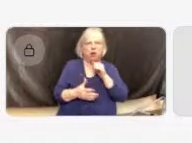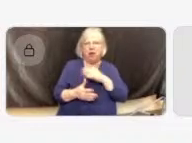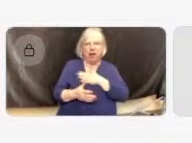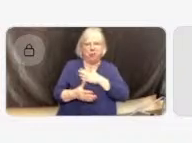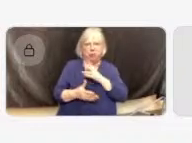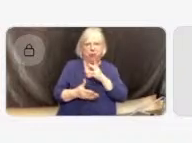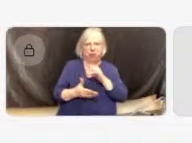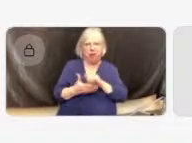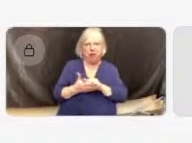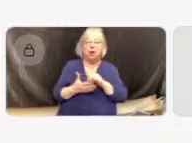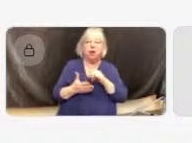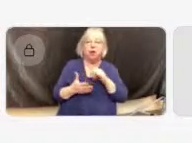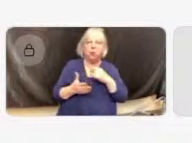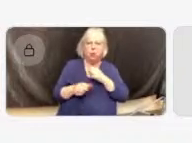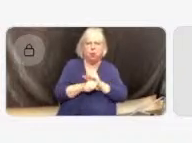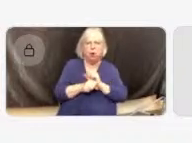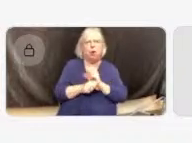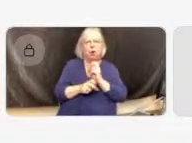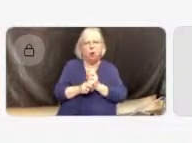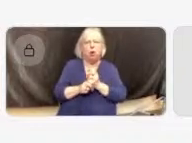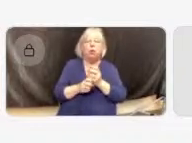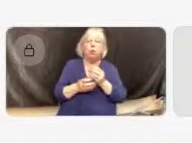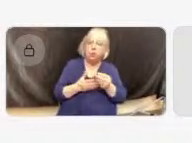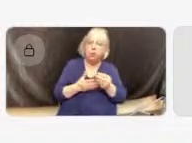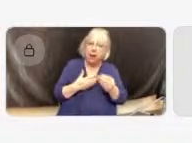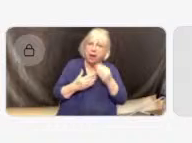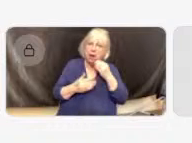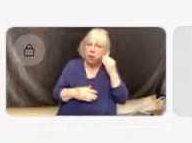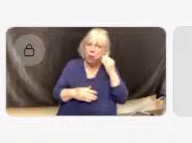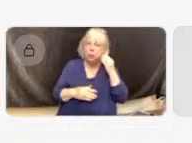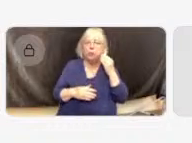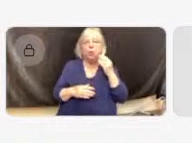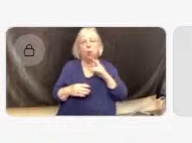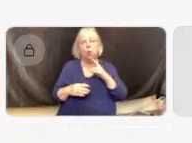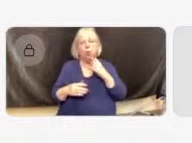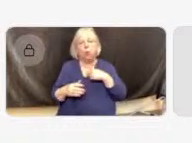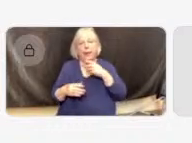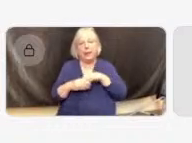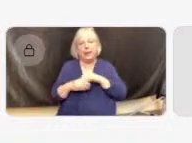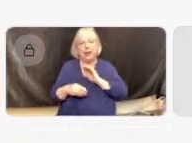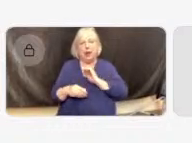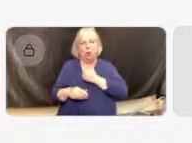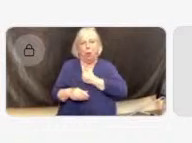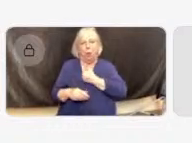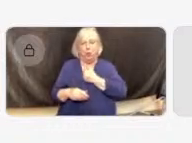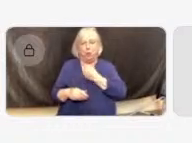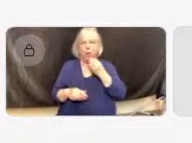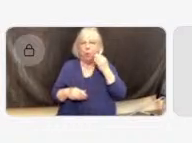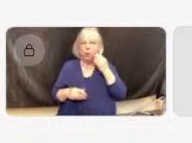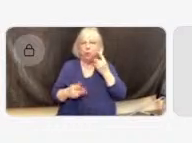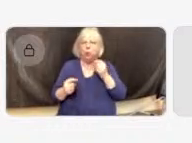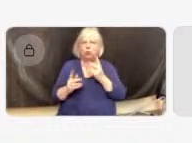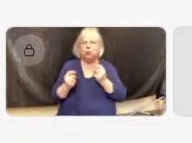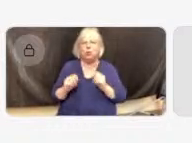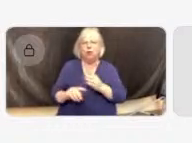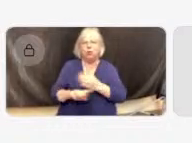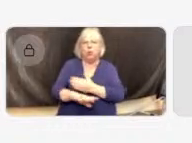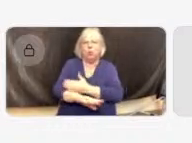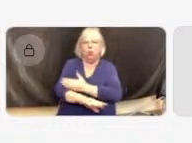We buy homes, some people are, or in our own homes, we are improving them.